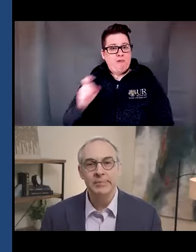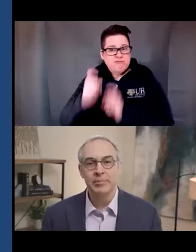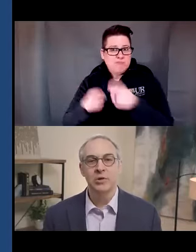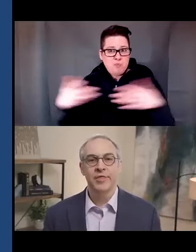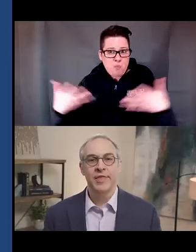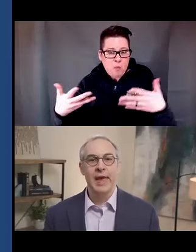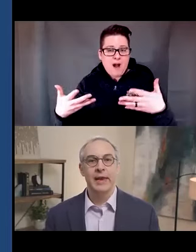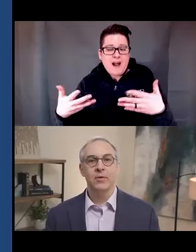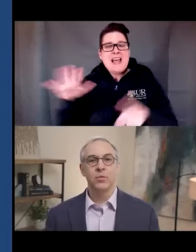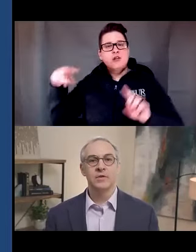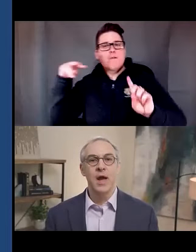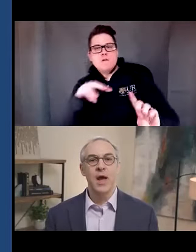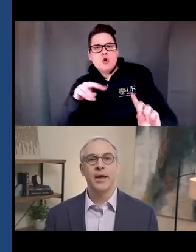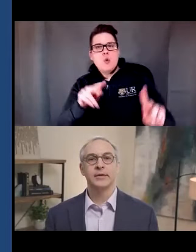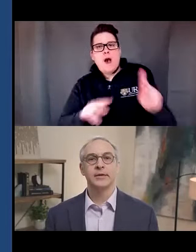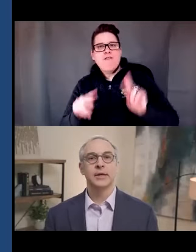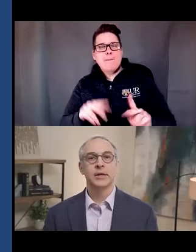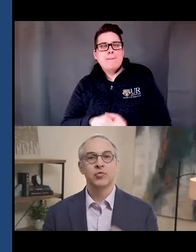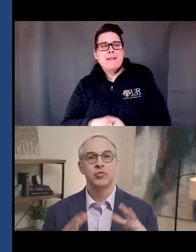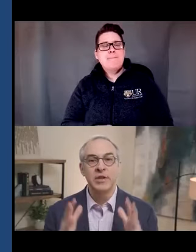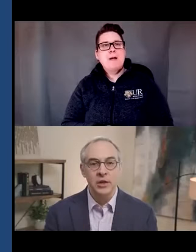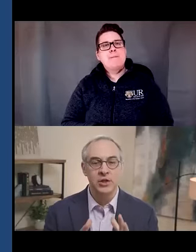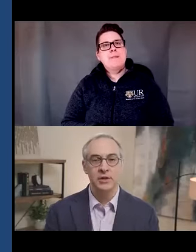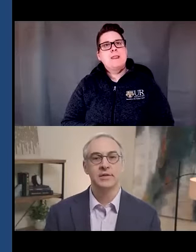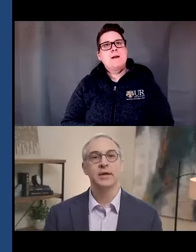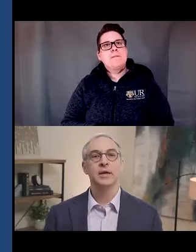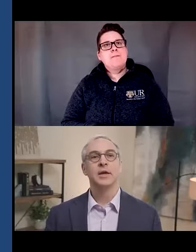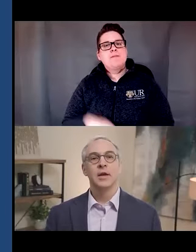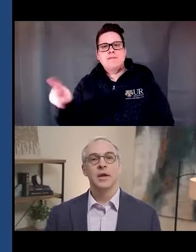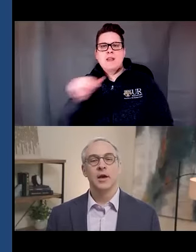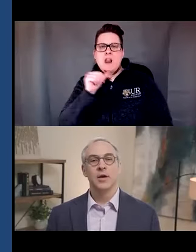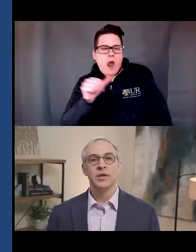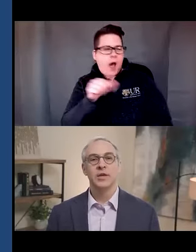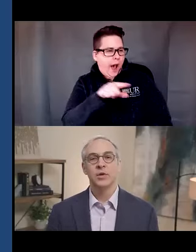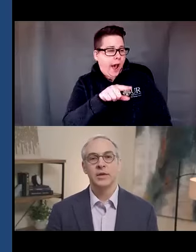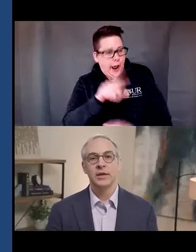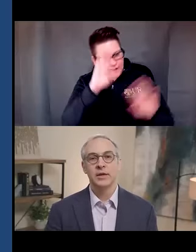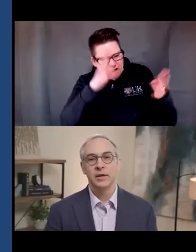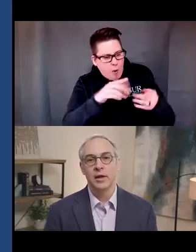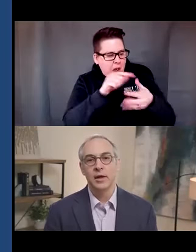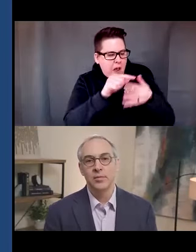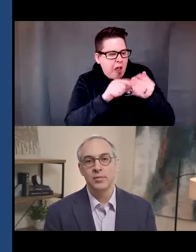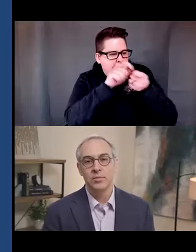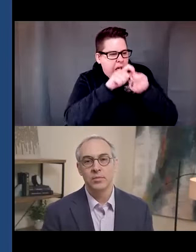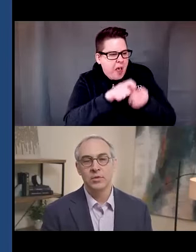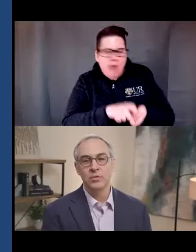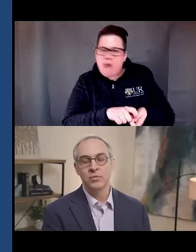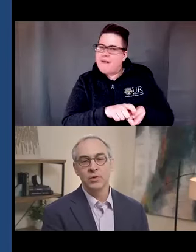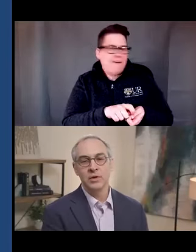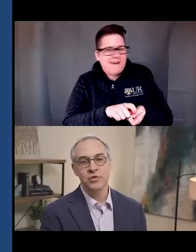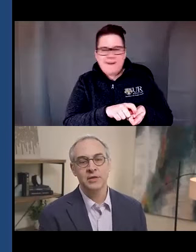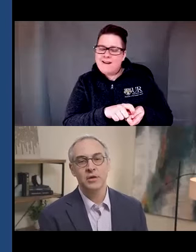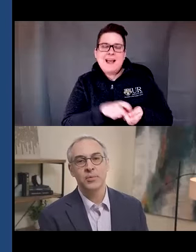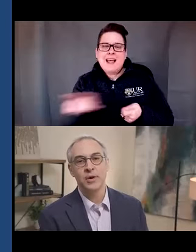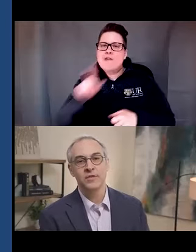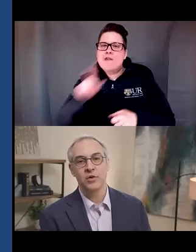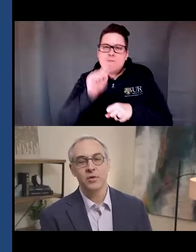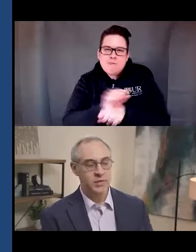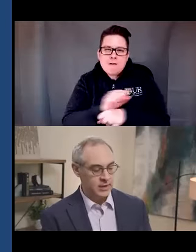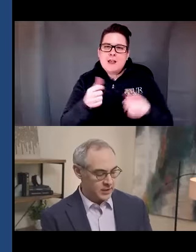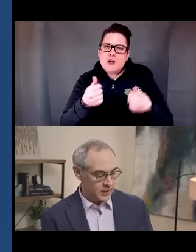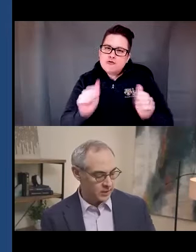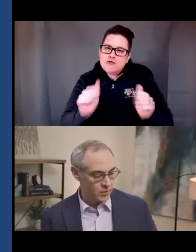of people that was not reductionistic. He really tried to